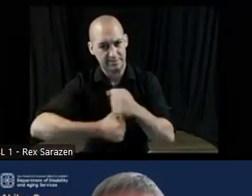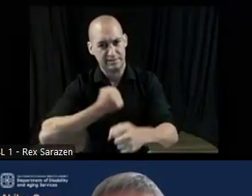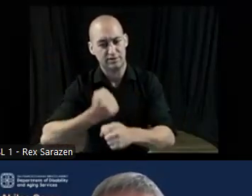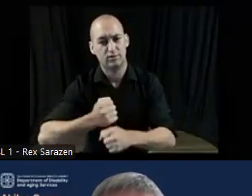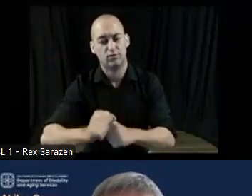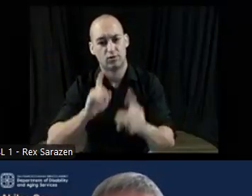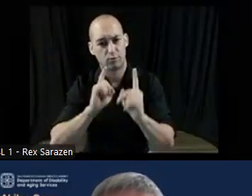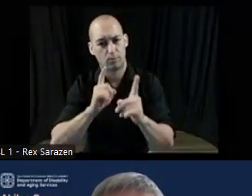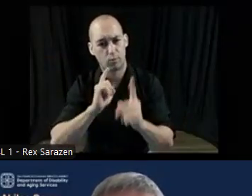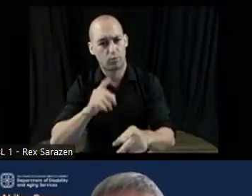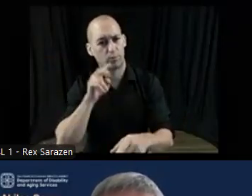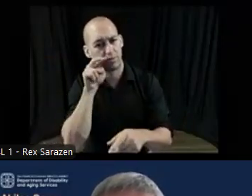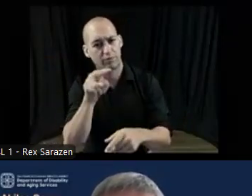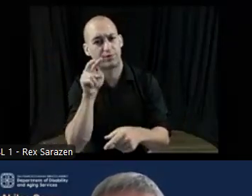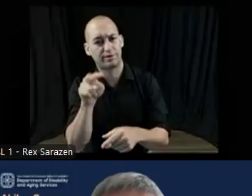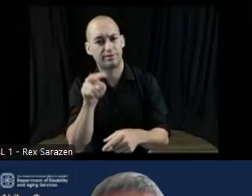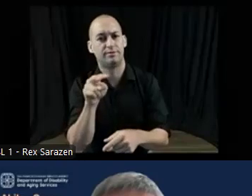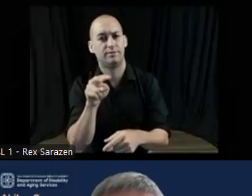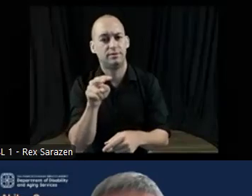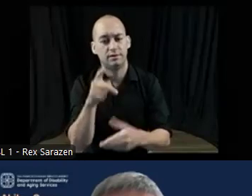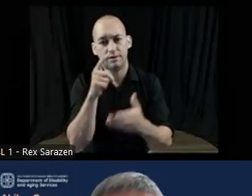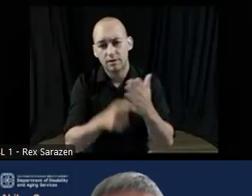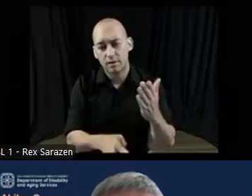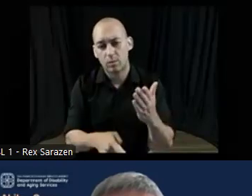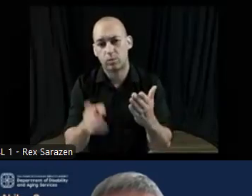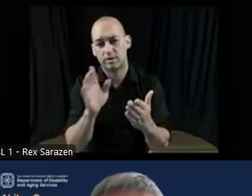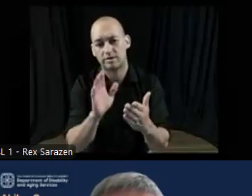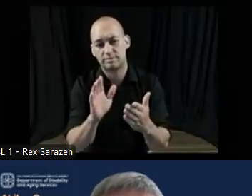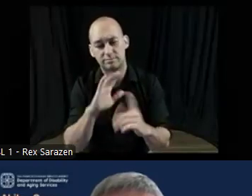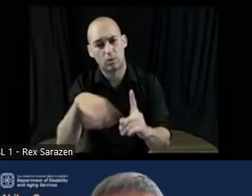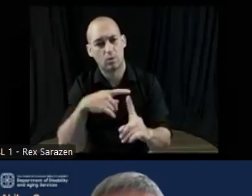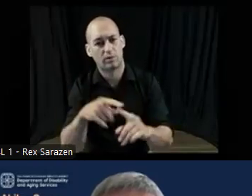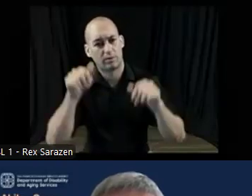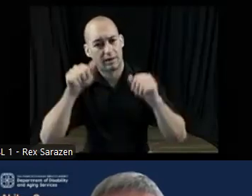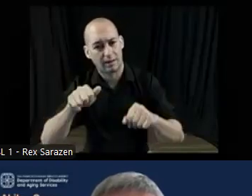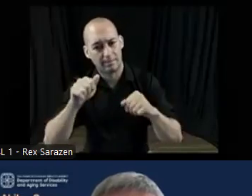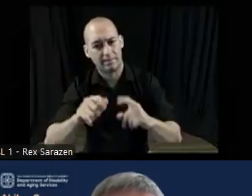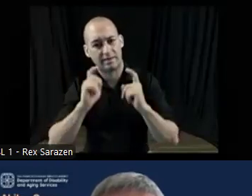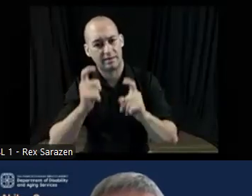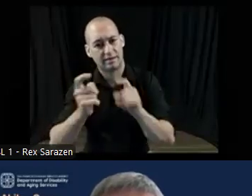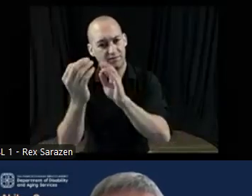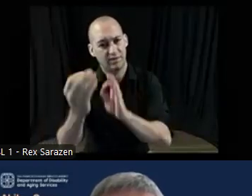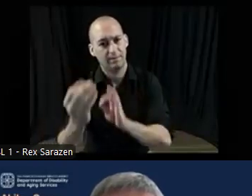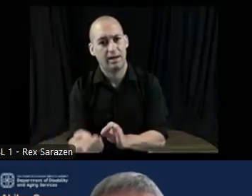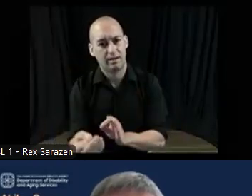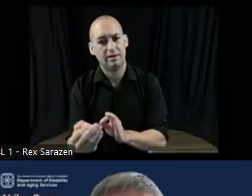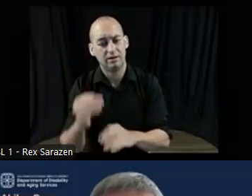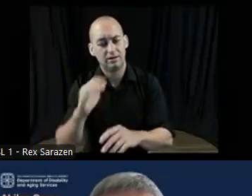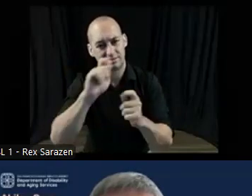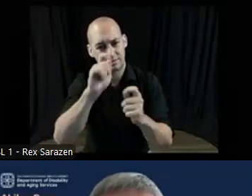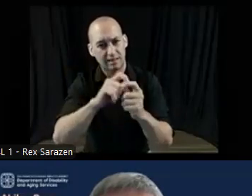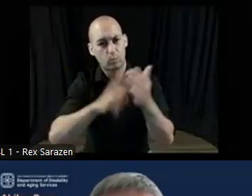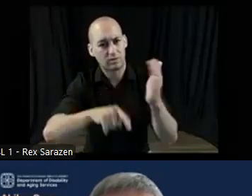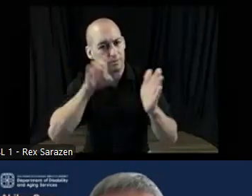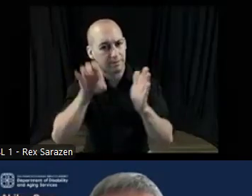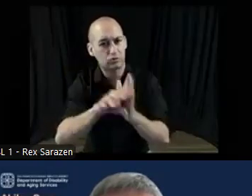at how when we were able to give feedback on exactly what is the picture of who